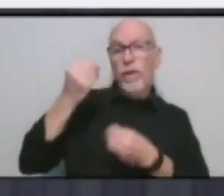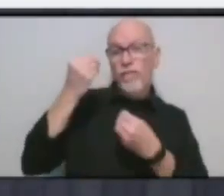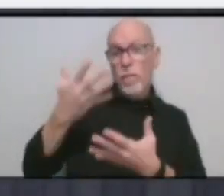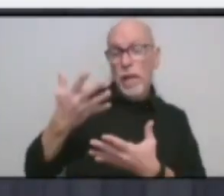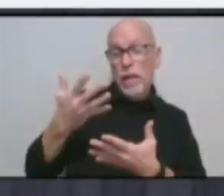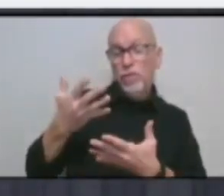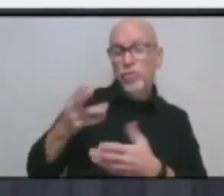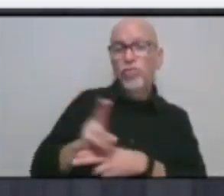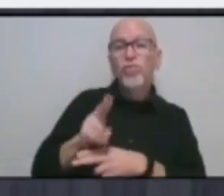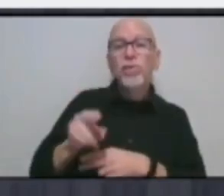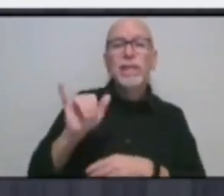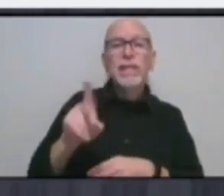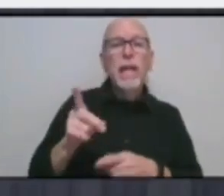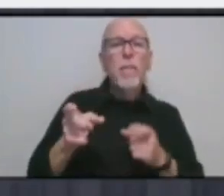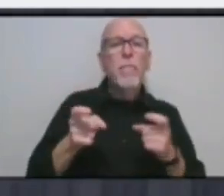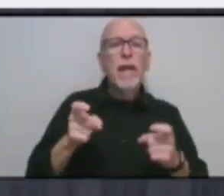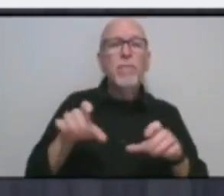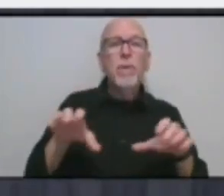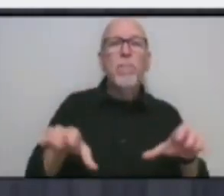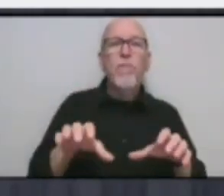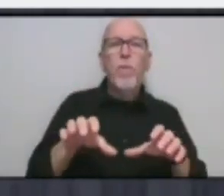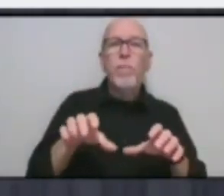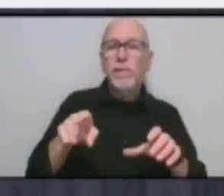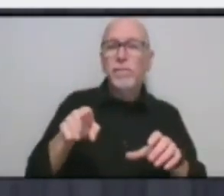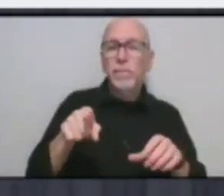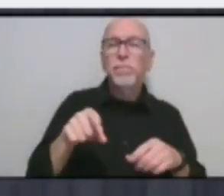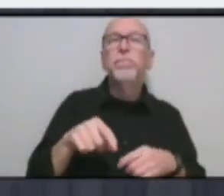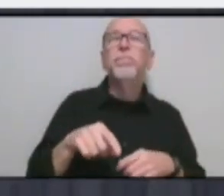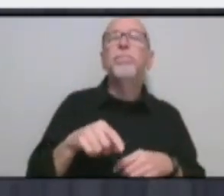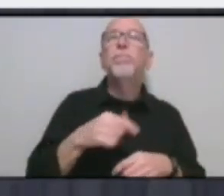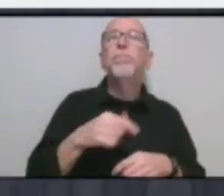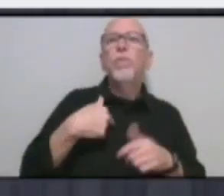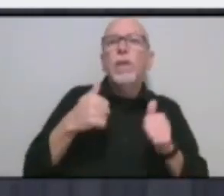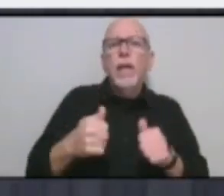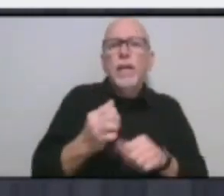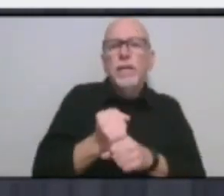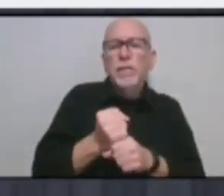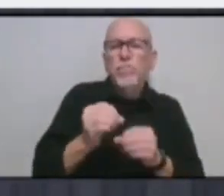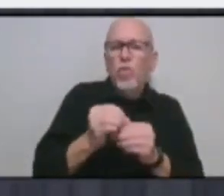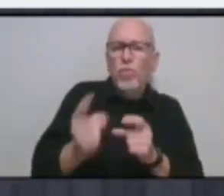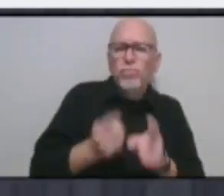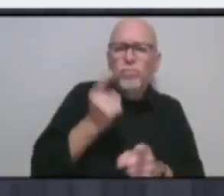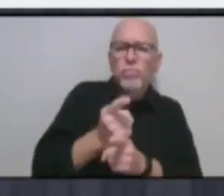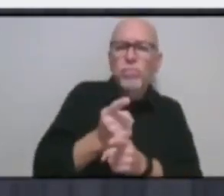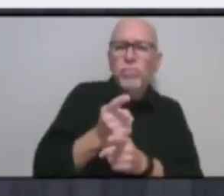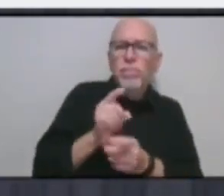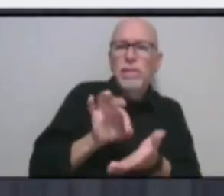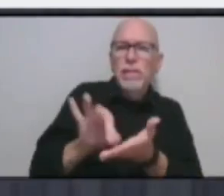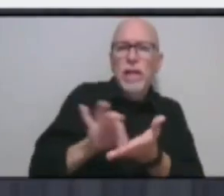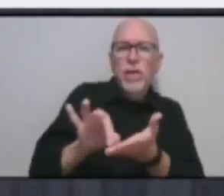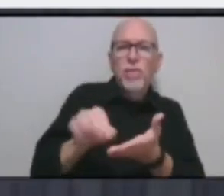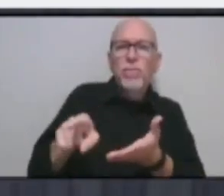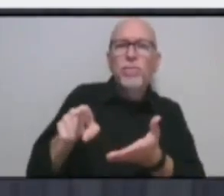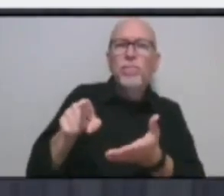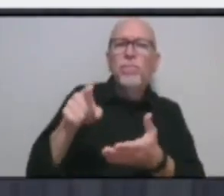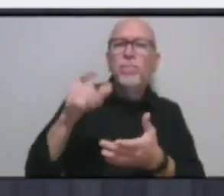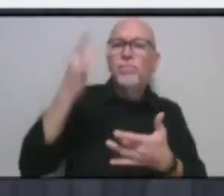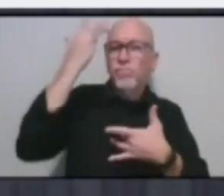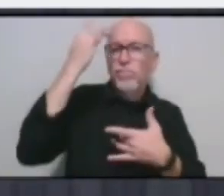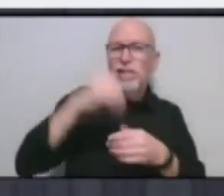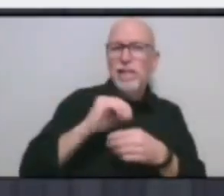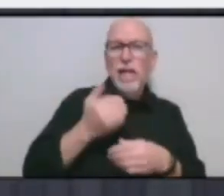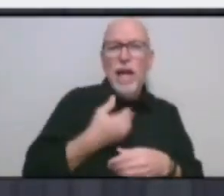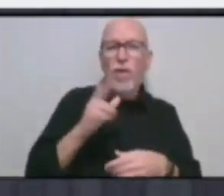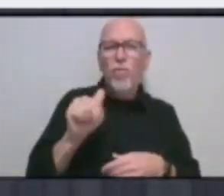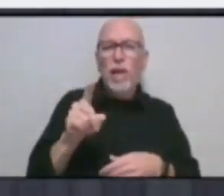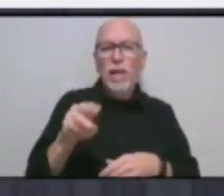Indiana Management Performance Hub, we are able to get accurate counts of previous infections in our randomly selected group.